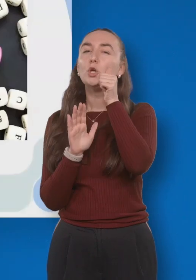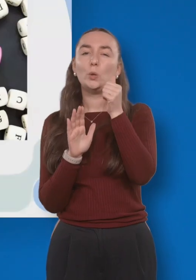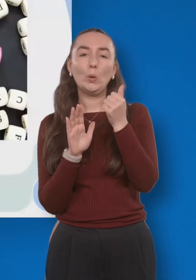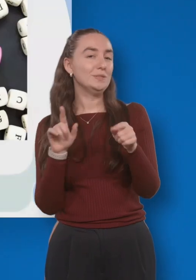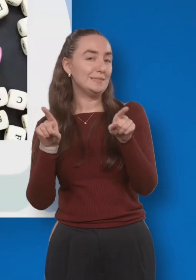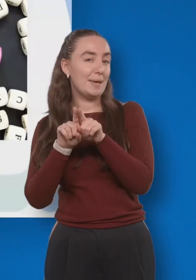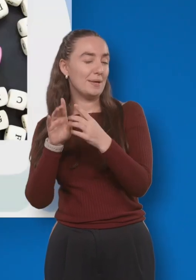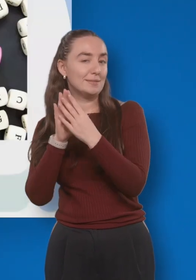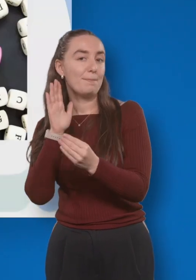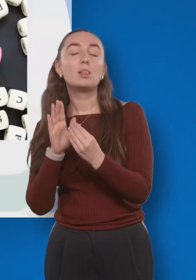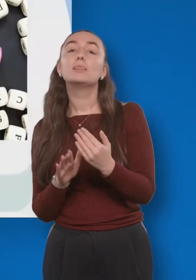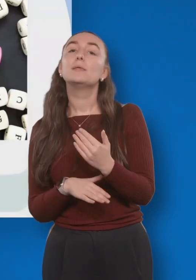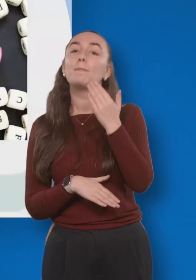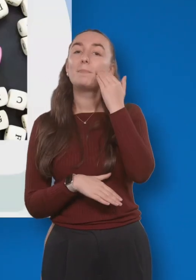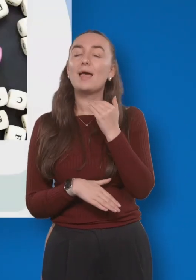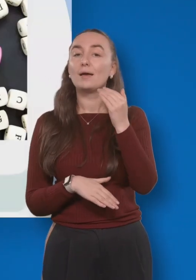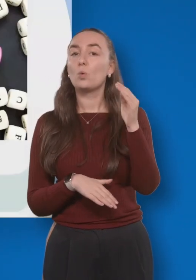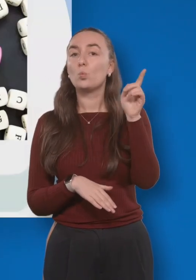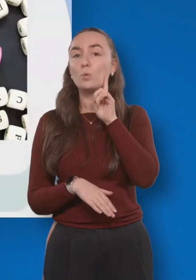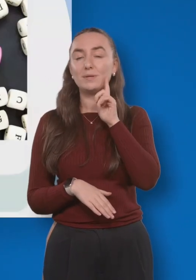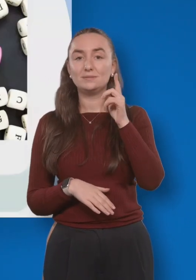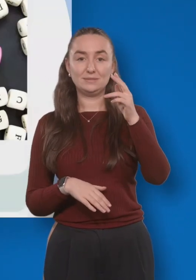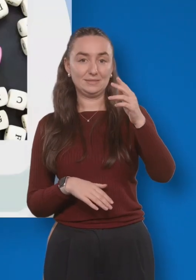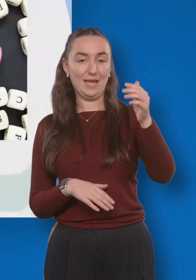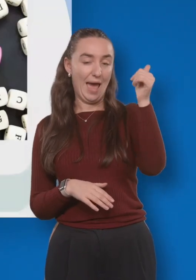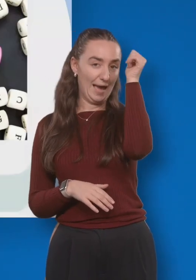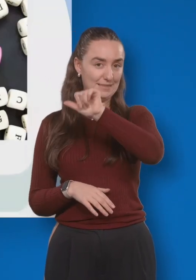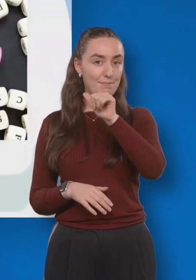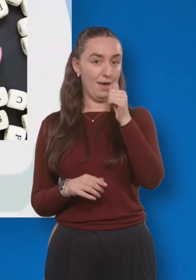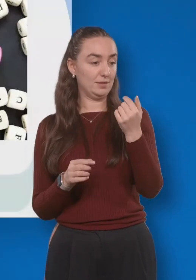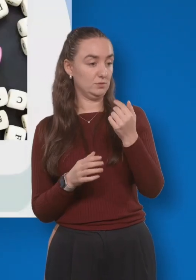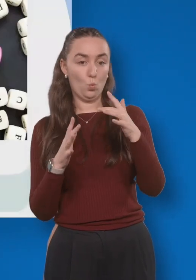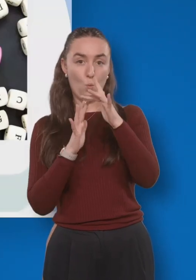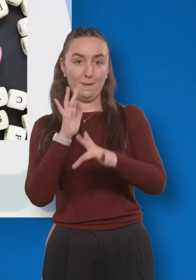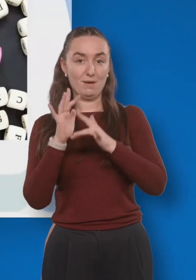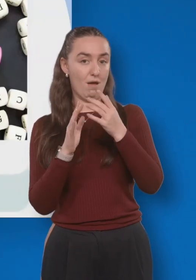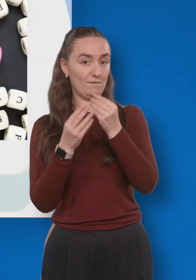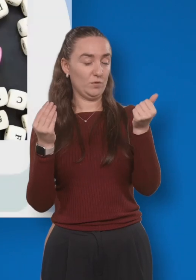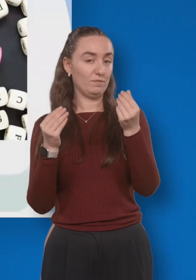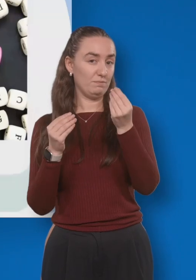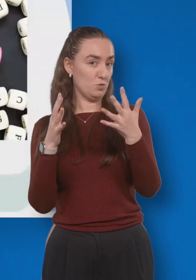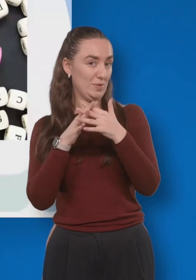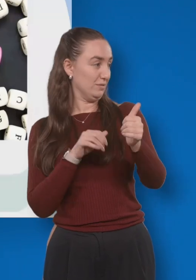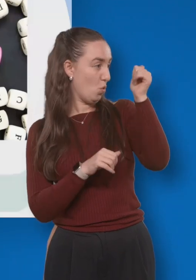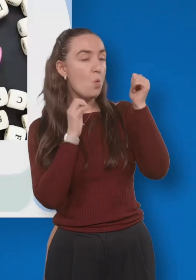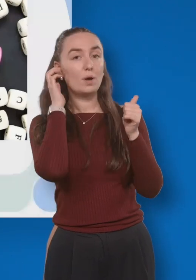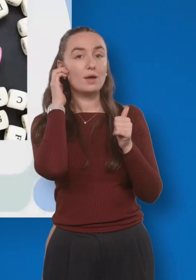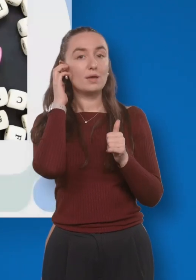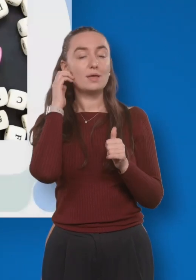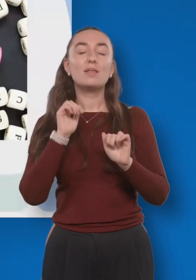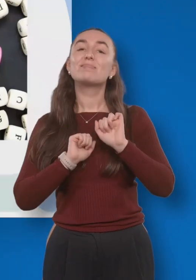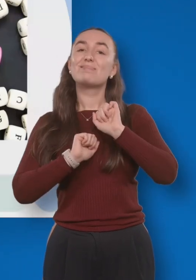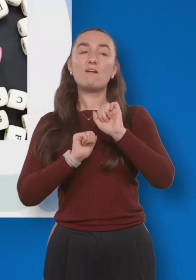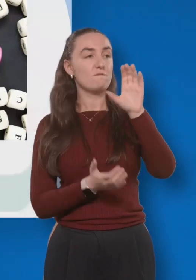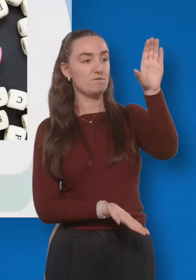women academics, Black women academics, a couple of weeks ago, the webinar. This was a group who got funding, and they were, so of course